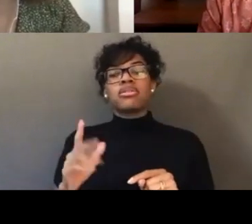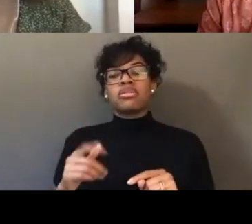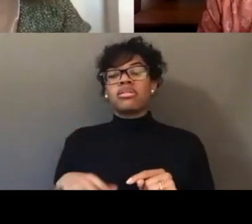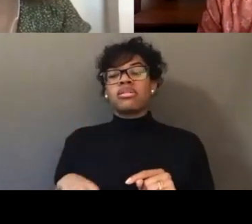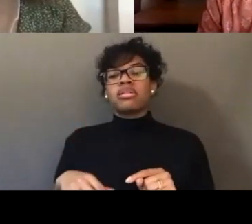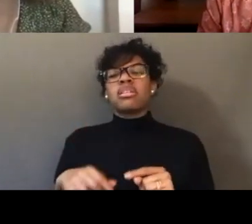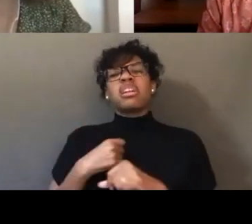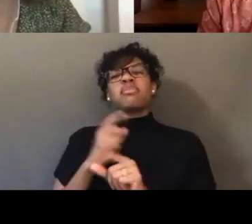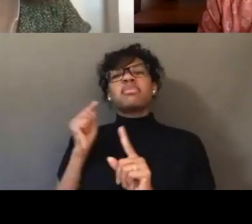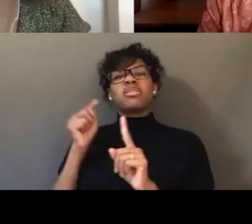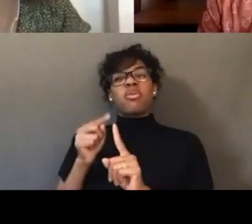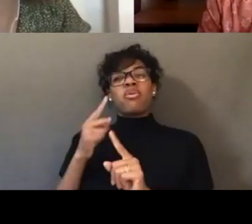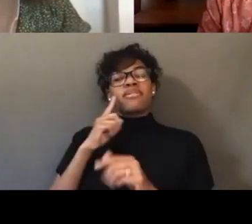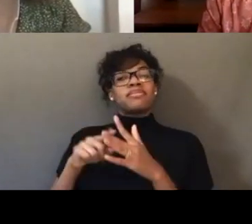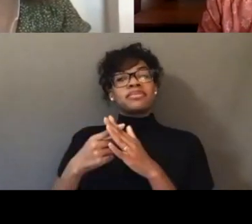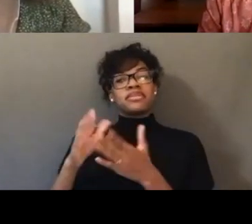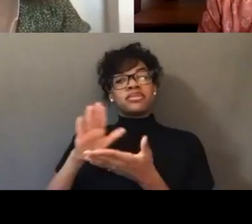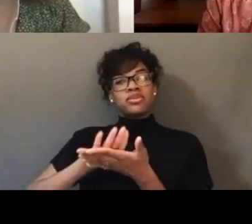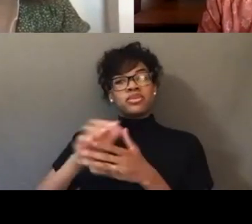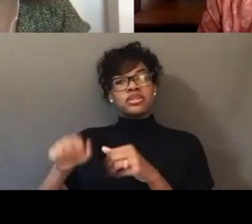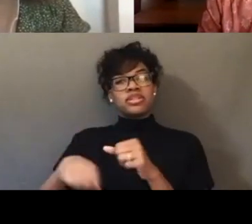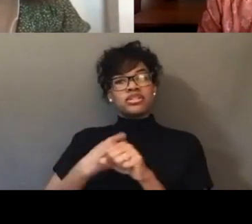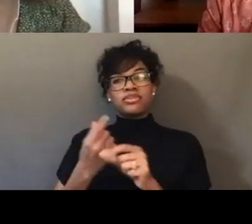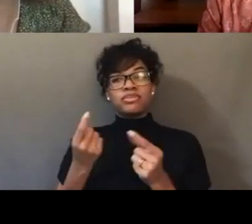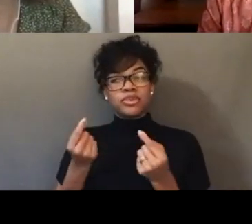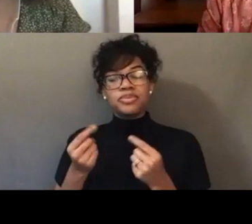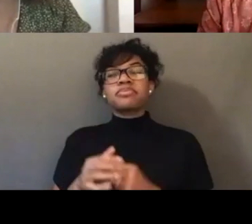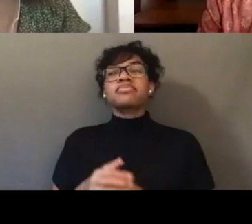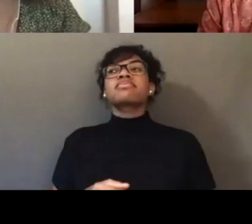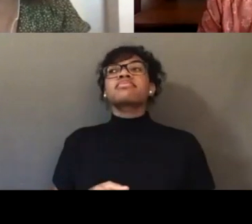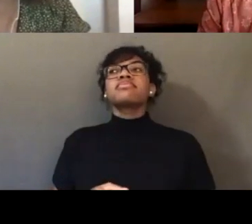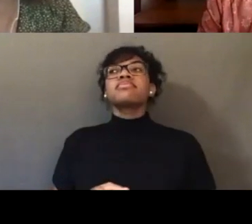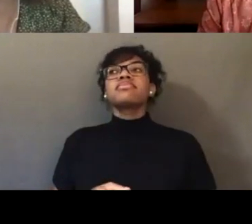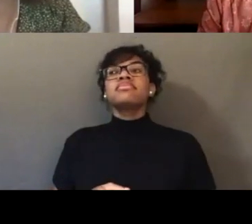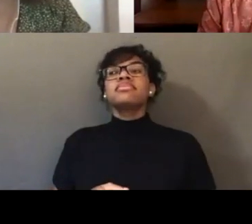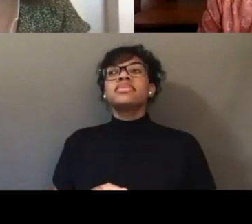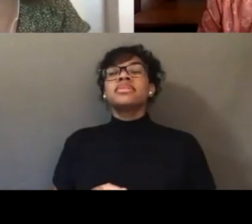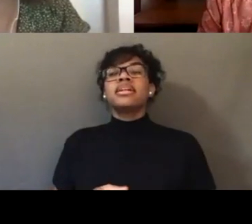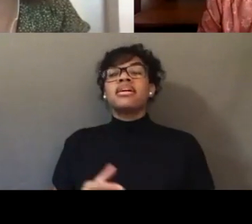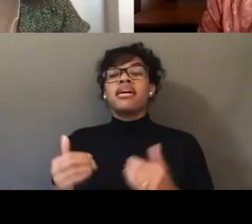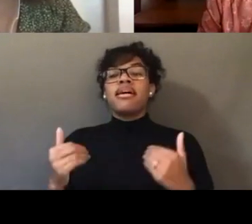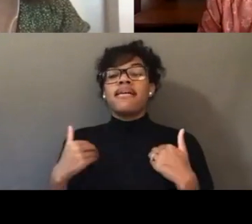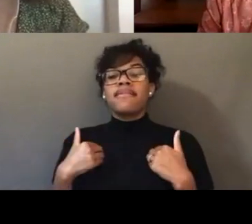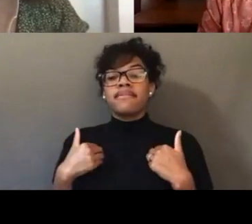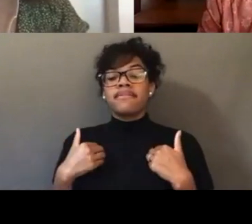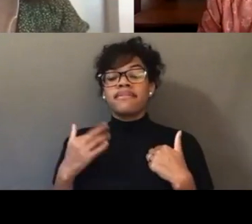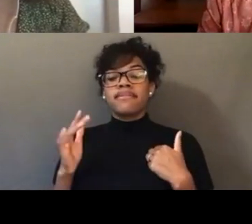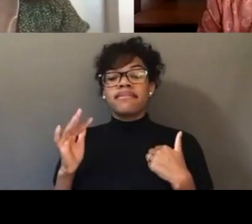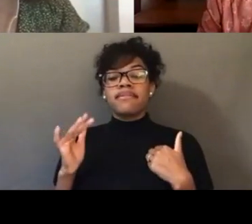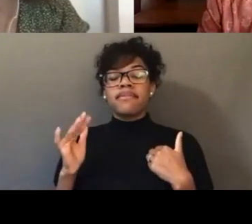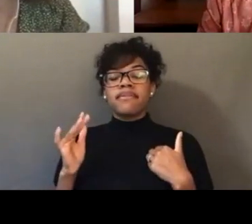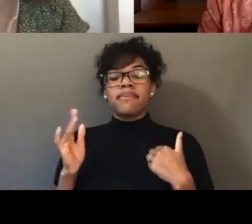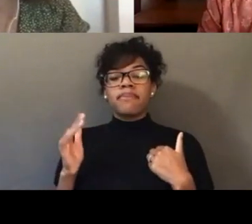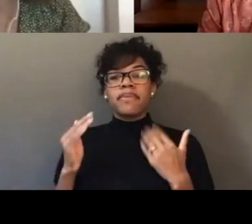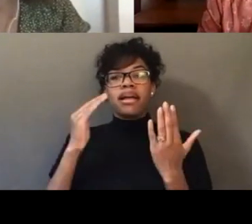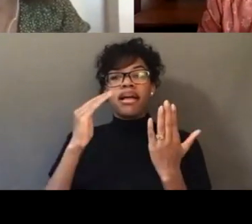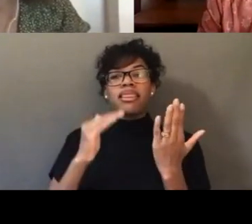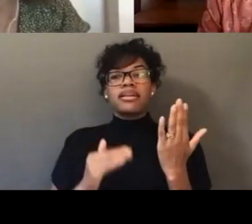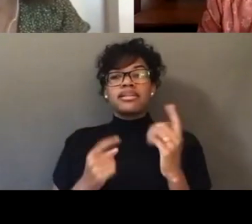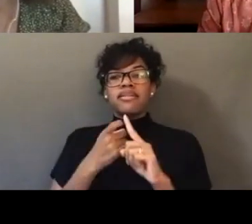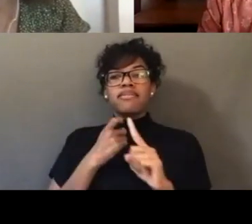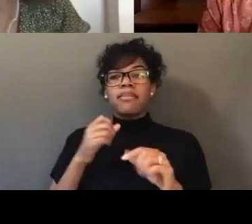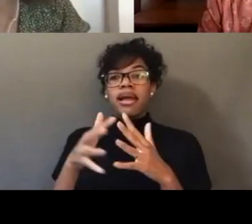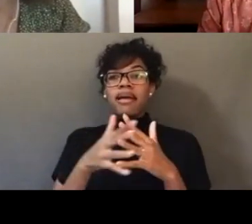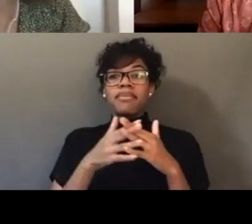few days of my particular class was there was a list from actually the American Chemical Society, which is